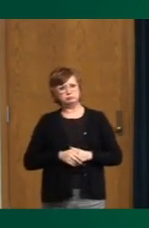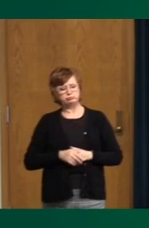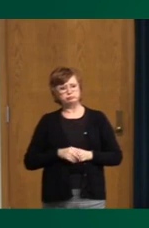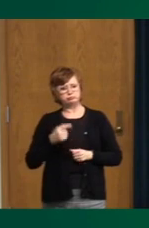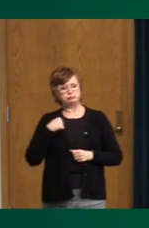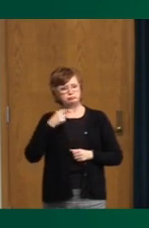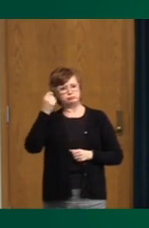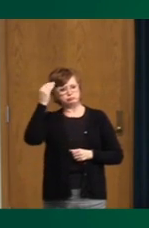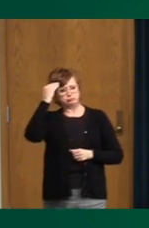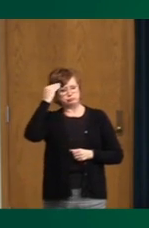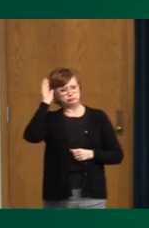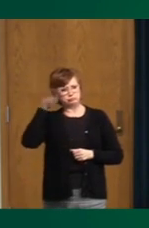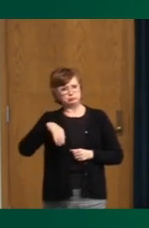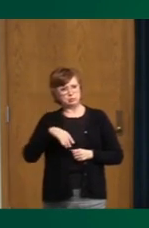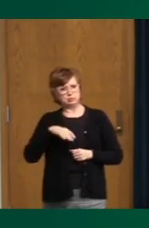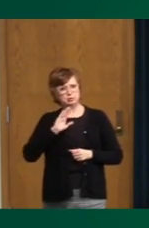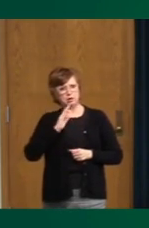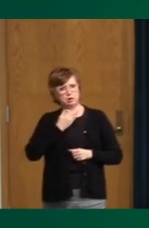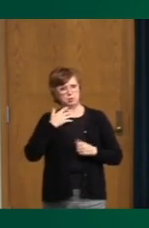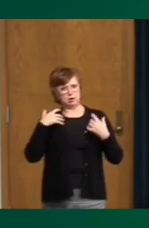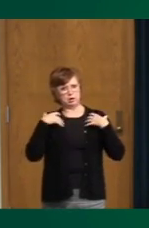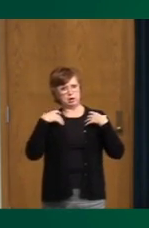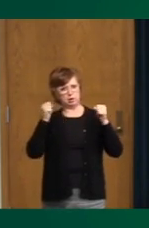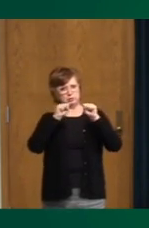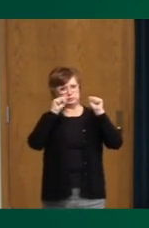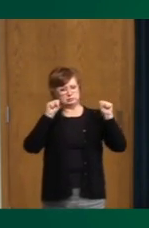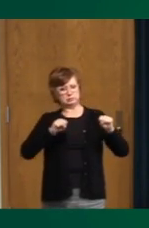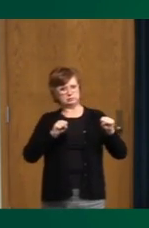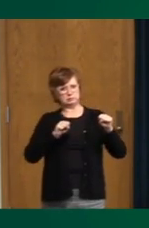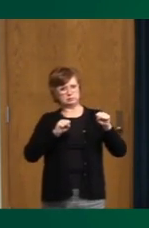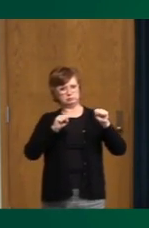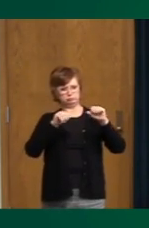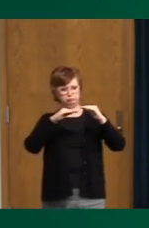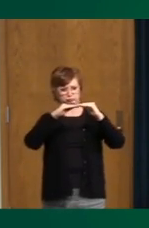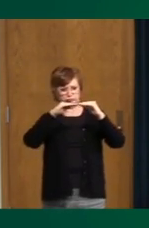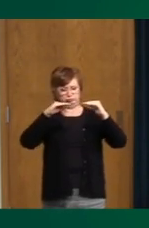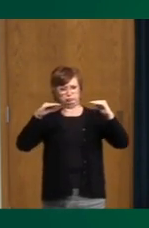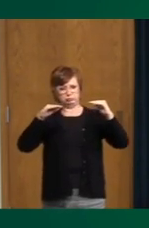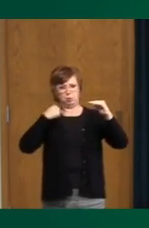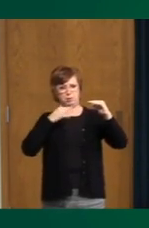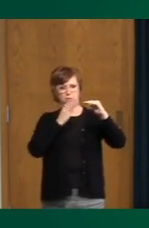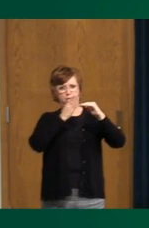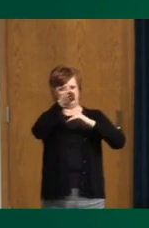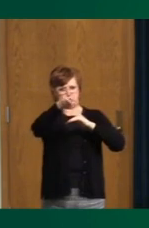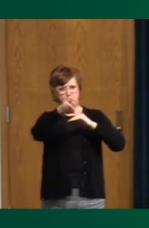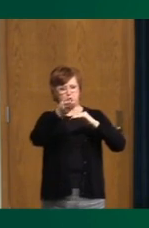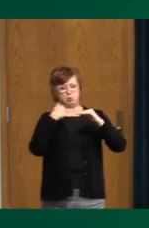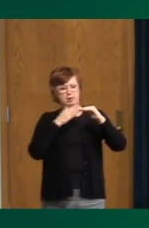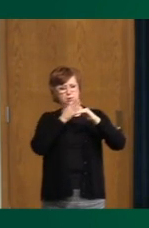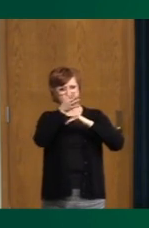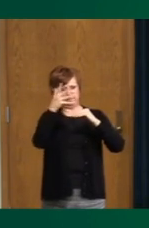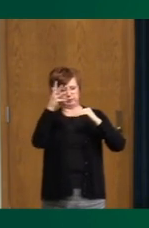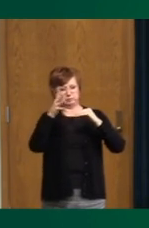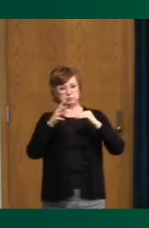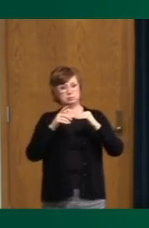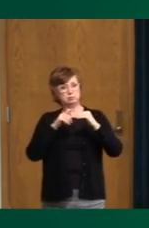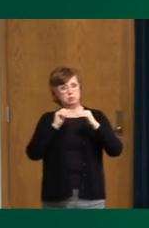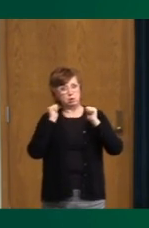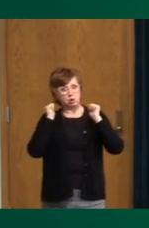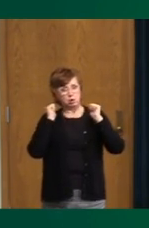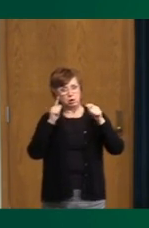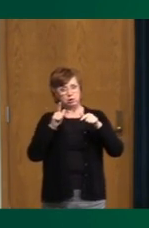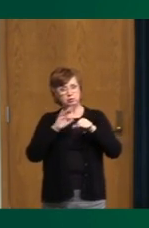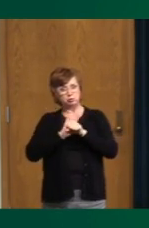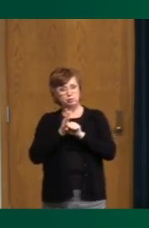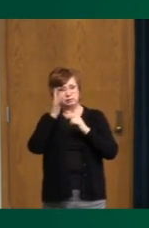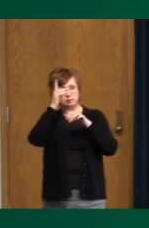at an above capacity rate. We are continuing to, those aren't all COVID patients that are in that